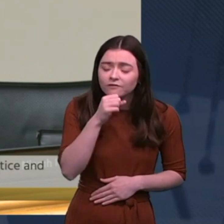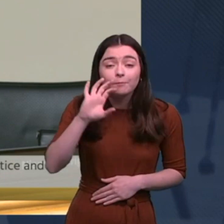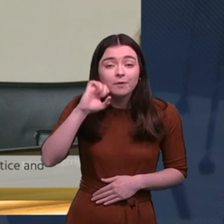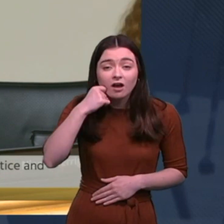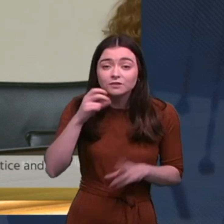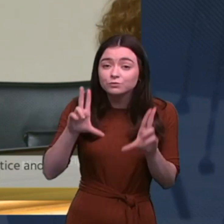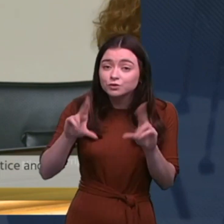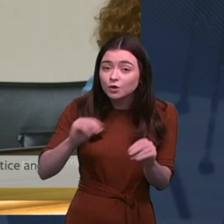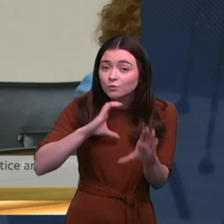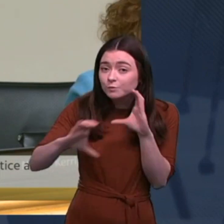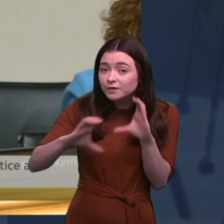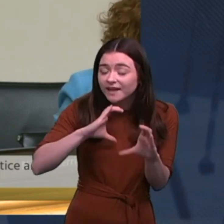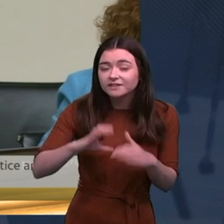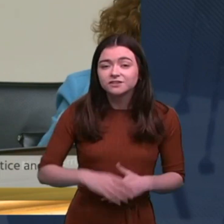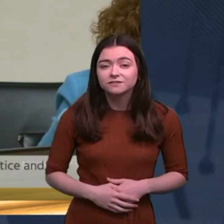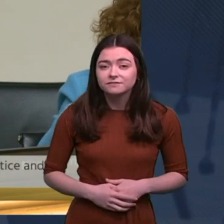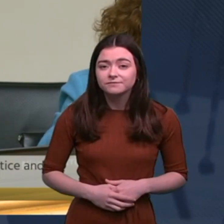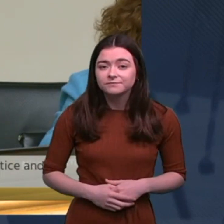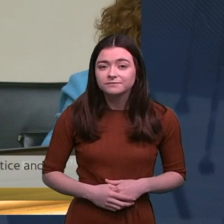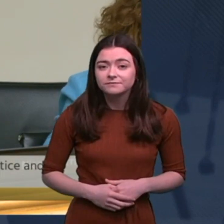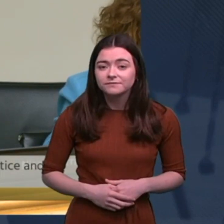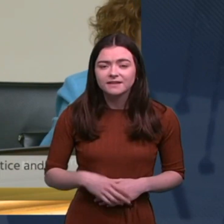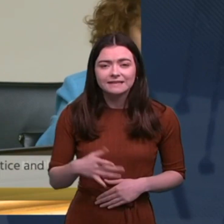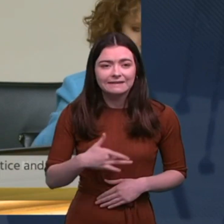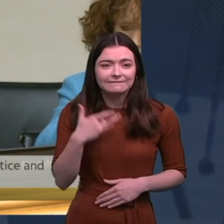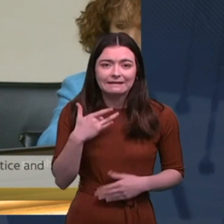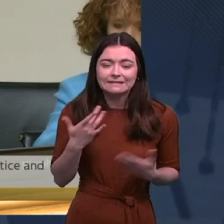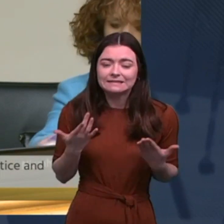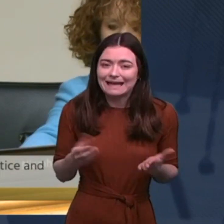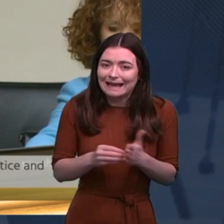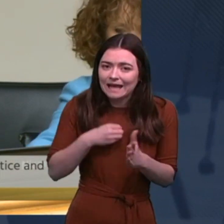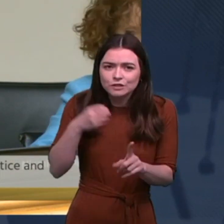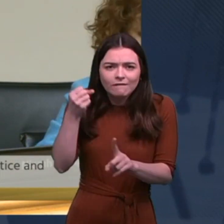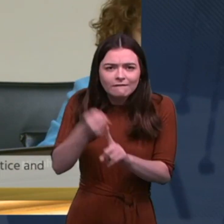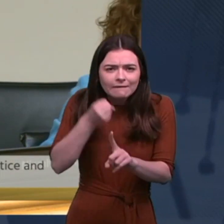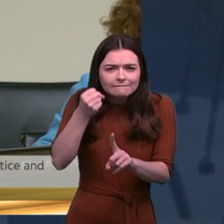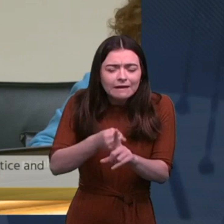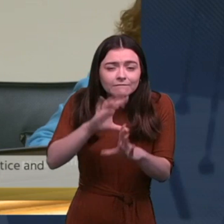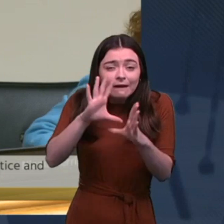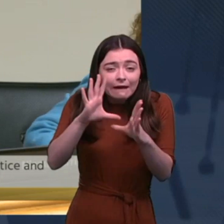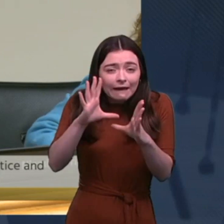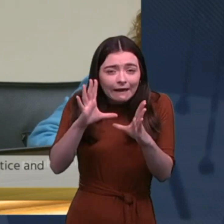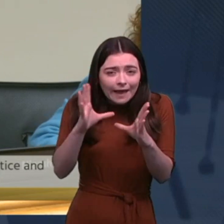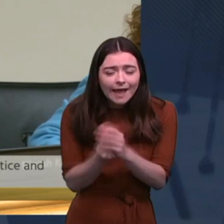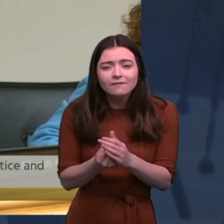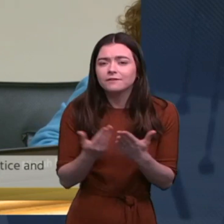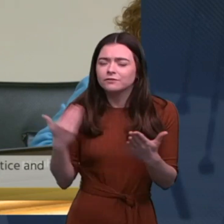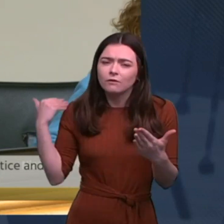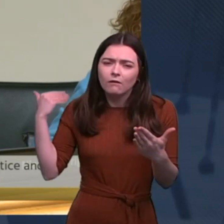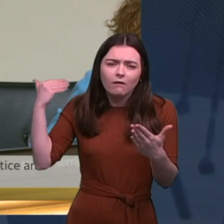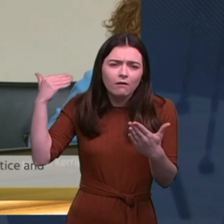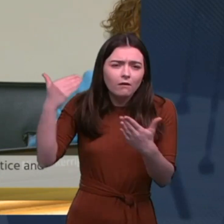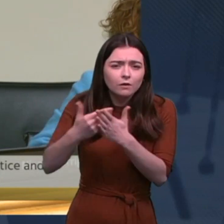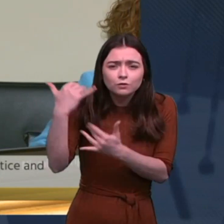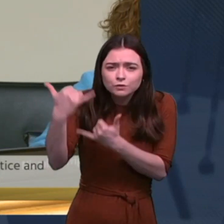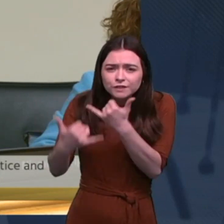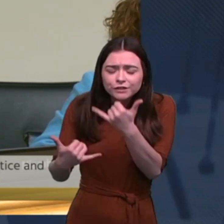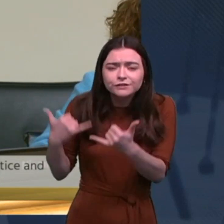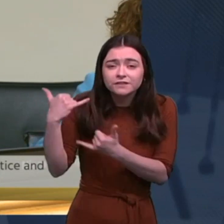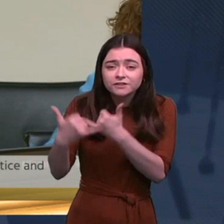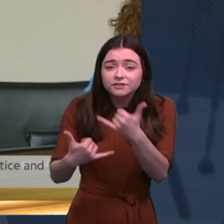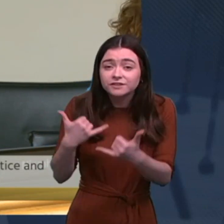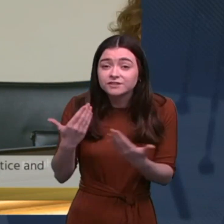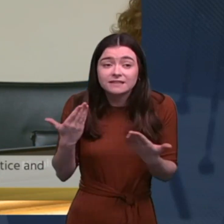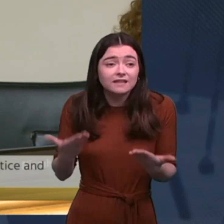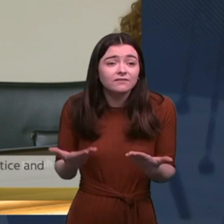there was no communication. And I found that I had to fight for everything throughout all of the years, even